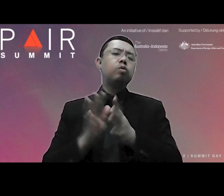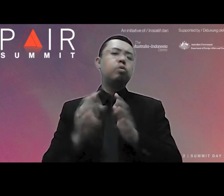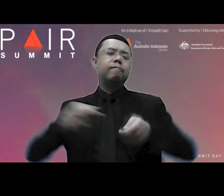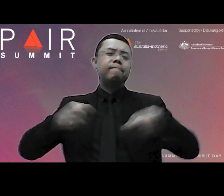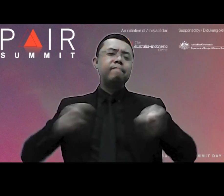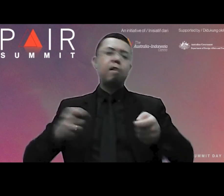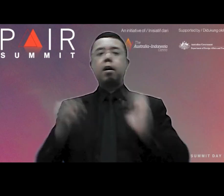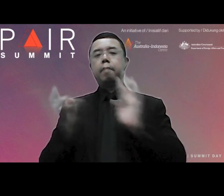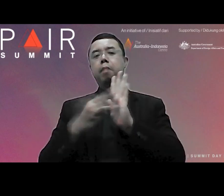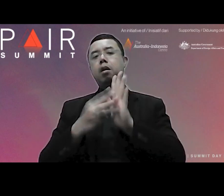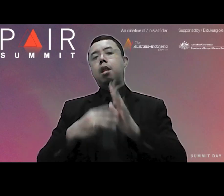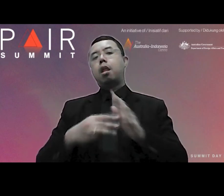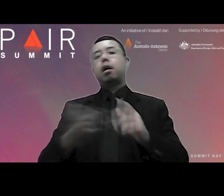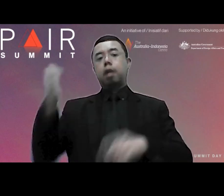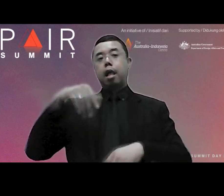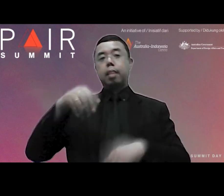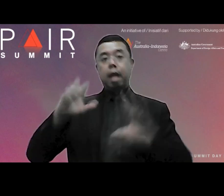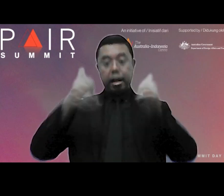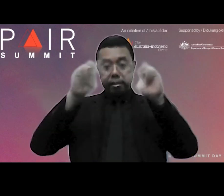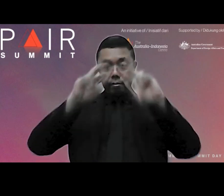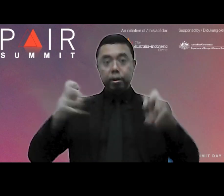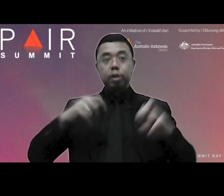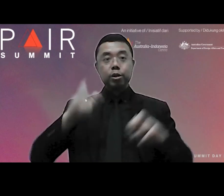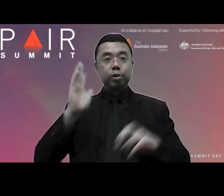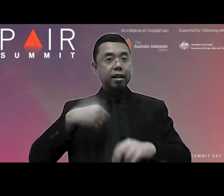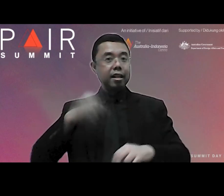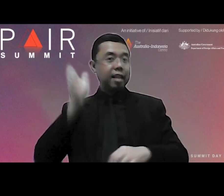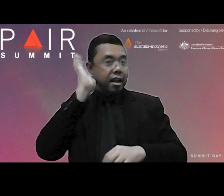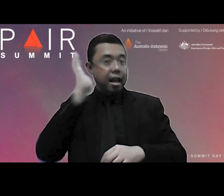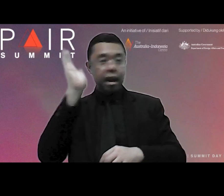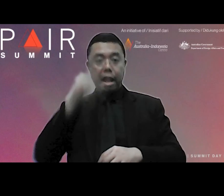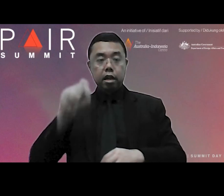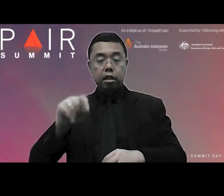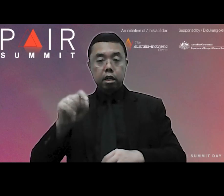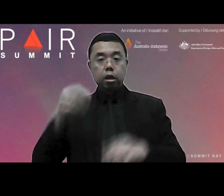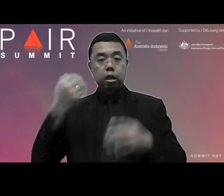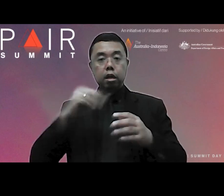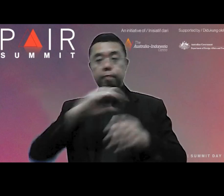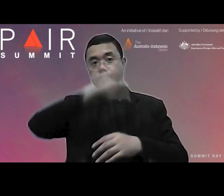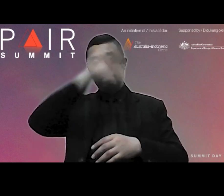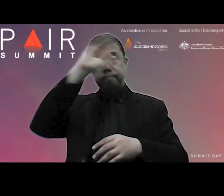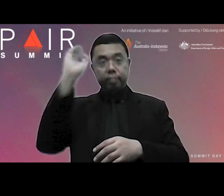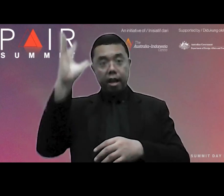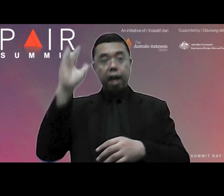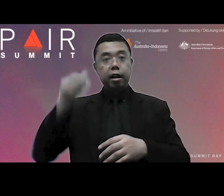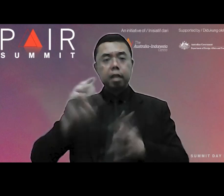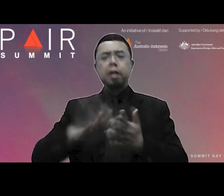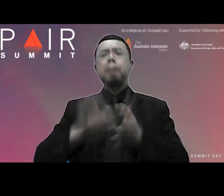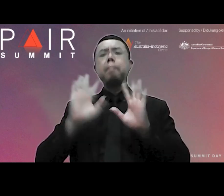heard through today, have been very timely and informative and are really already feeding into